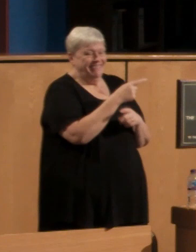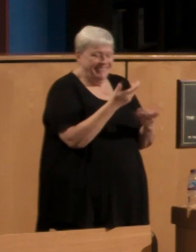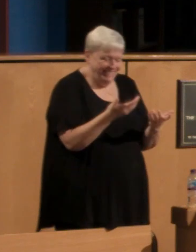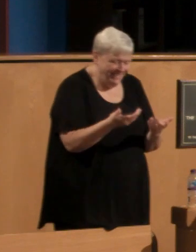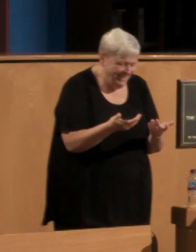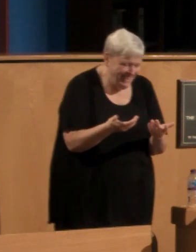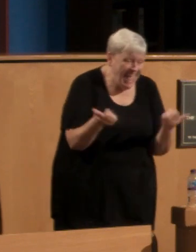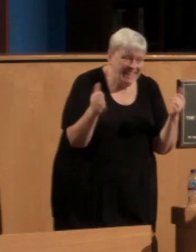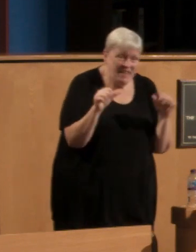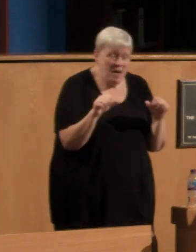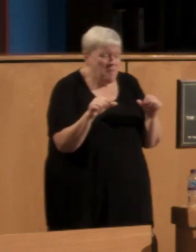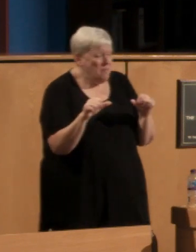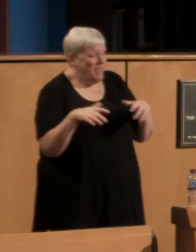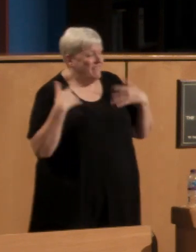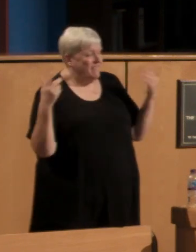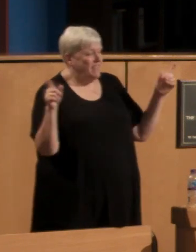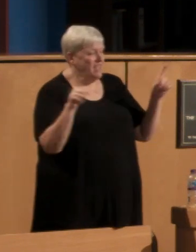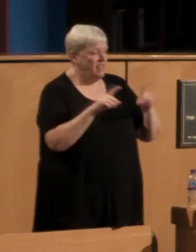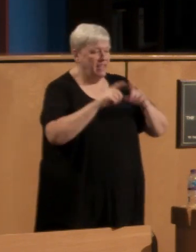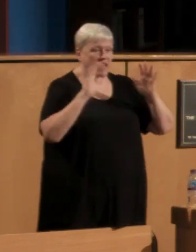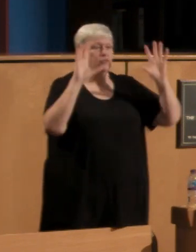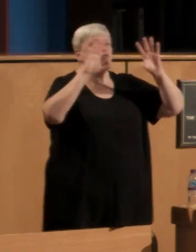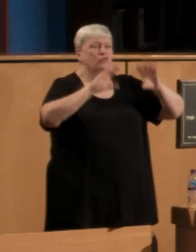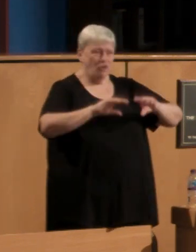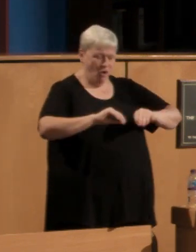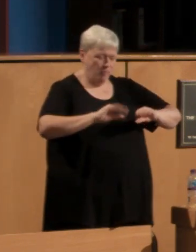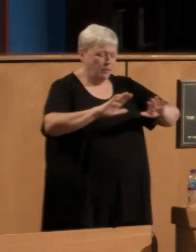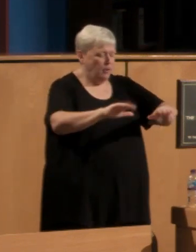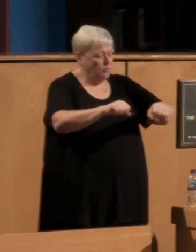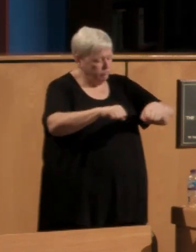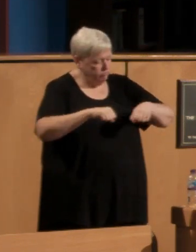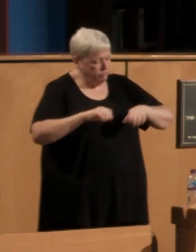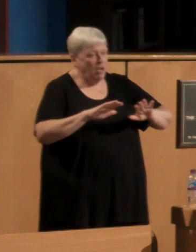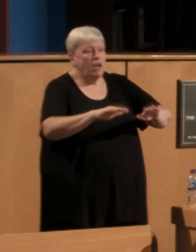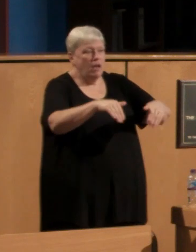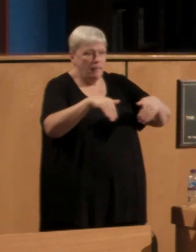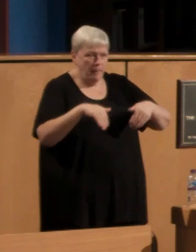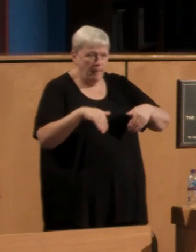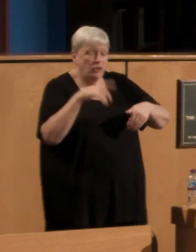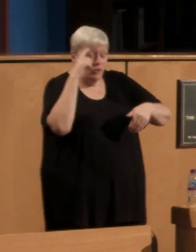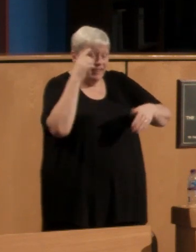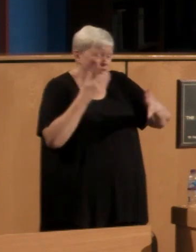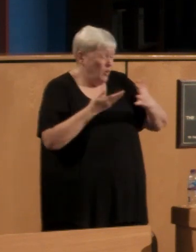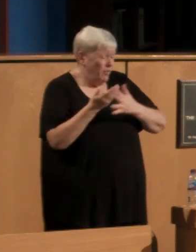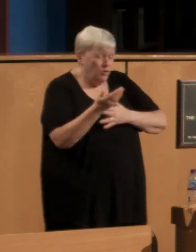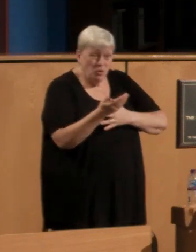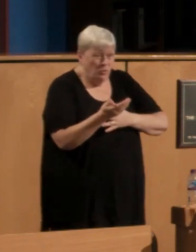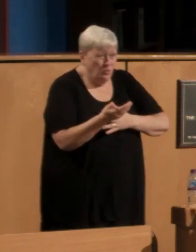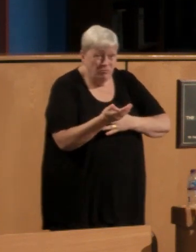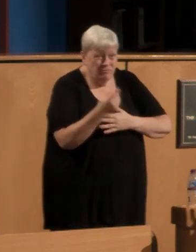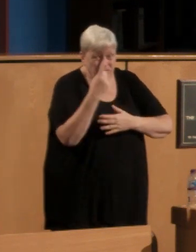to end up feeling like they have to like stop that somehow or hinder that, or even if it's just a phase you're going through. It's not a phase, Mom,